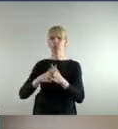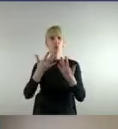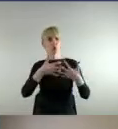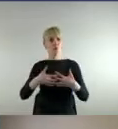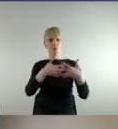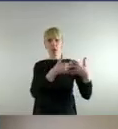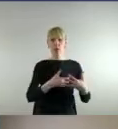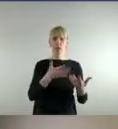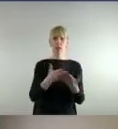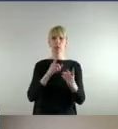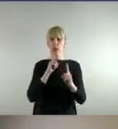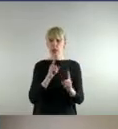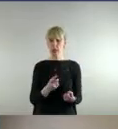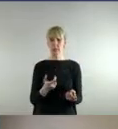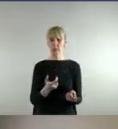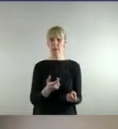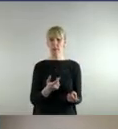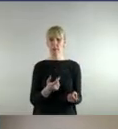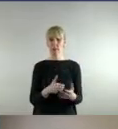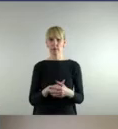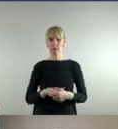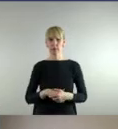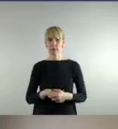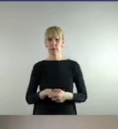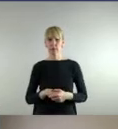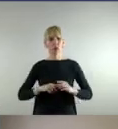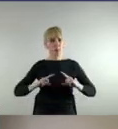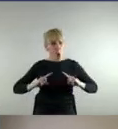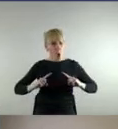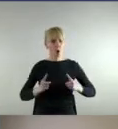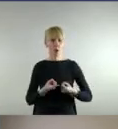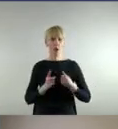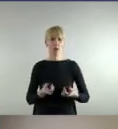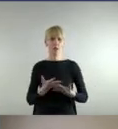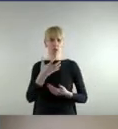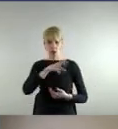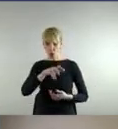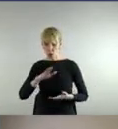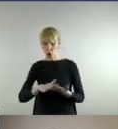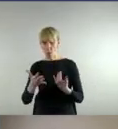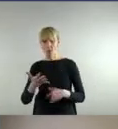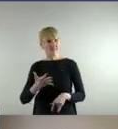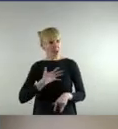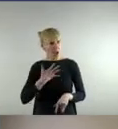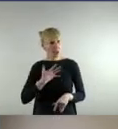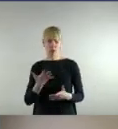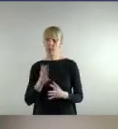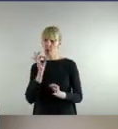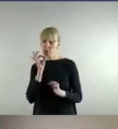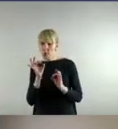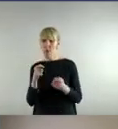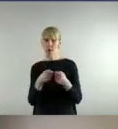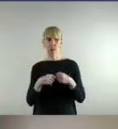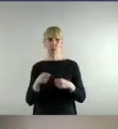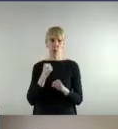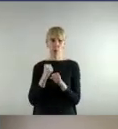vulnerable groups and a good cooperation with volunteer organizations. Also cooperation with schools and education programs that